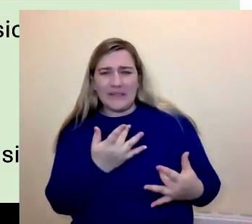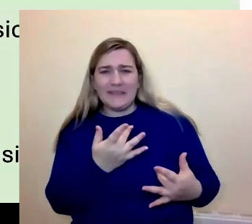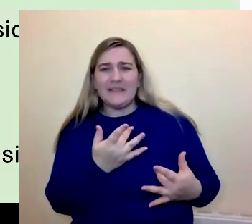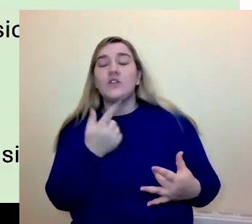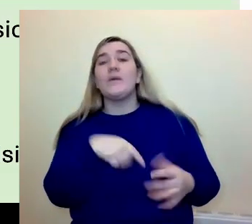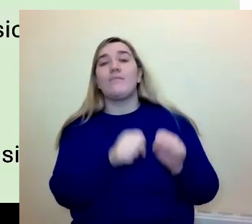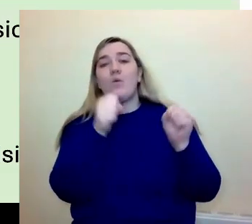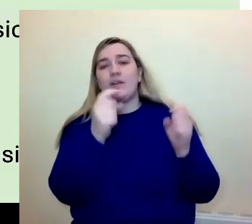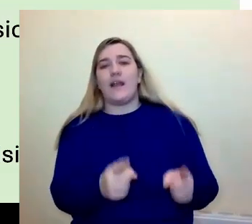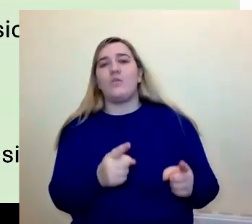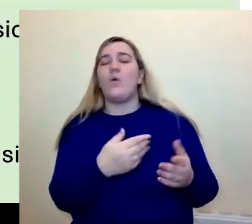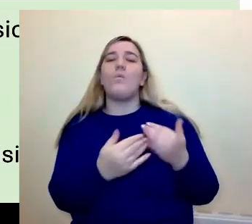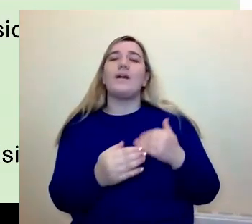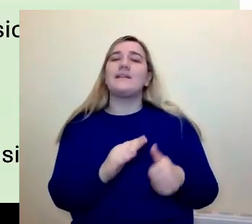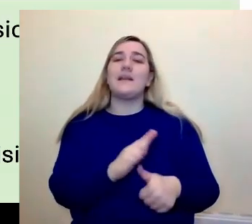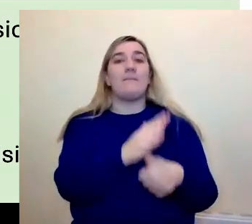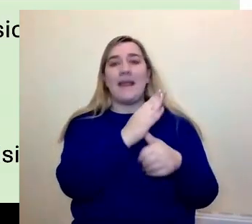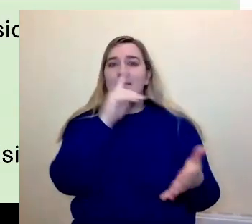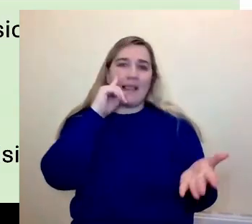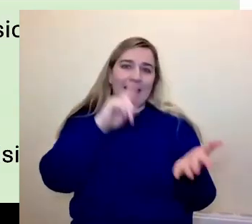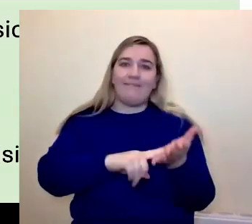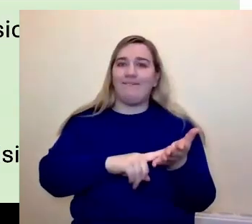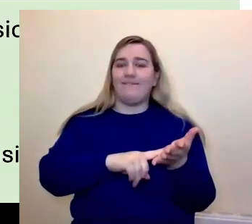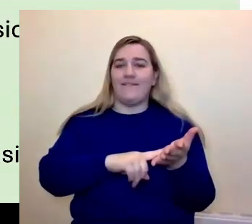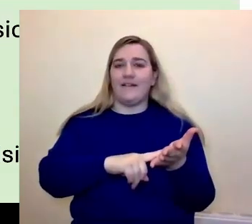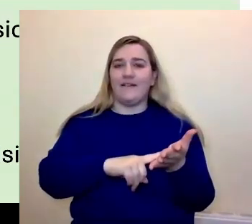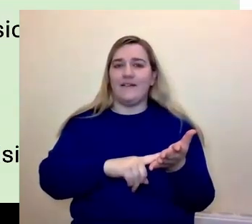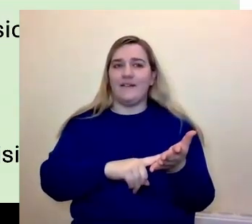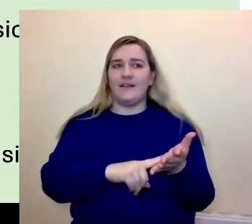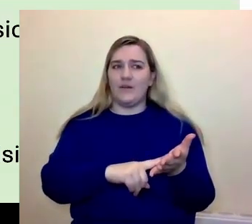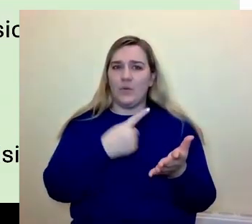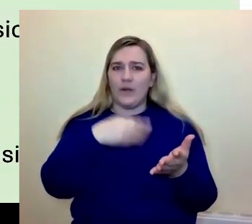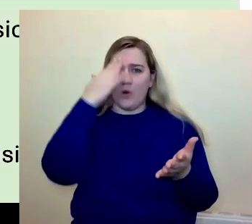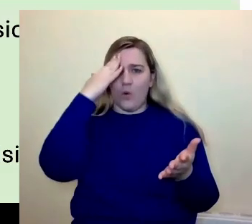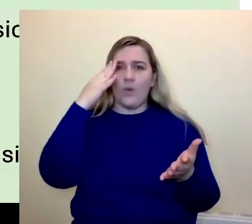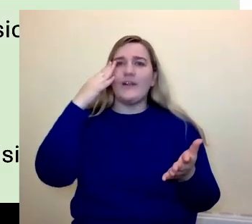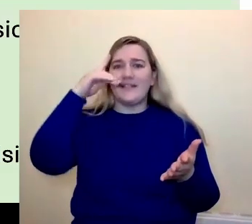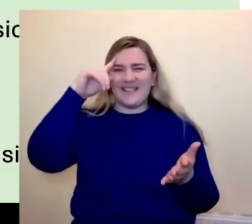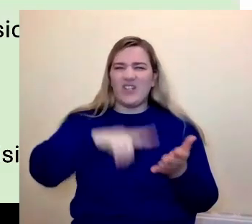what are the main beliefs? We know what a belief is. And so just slowly to break that